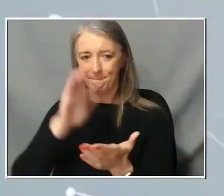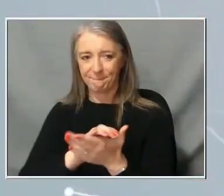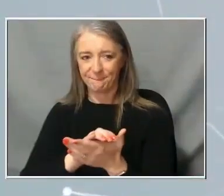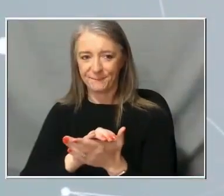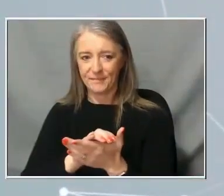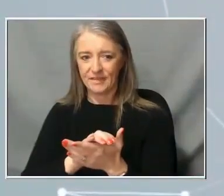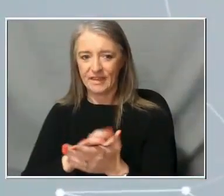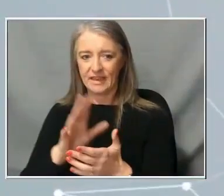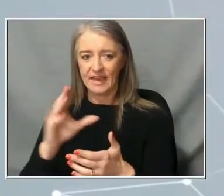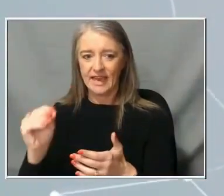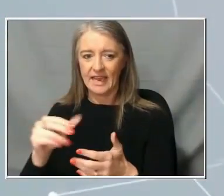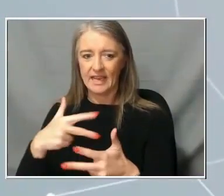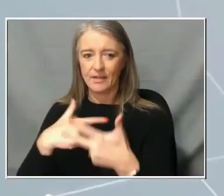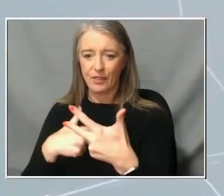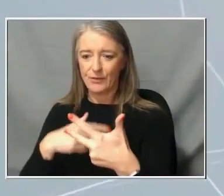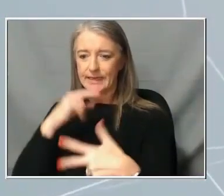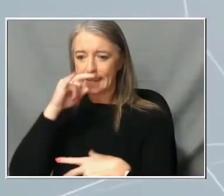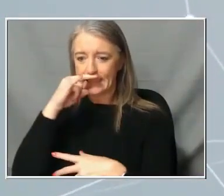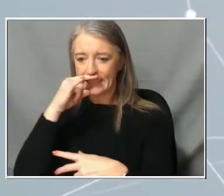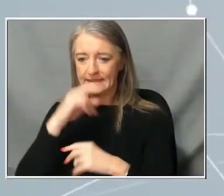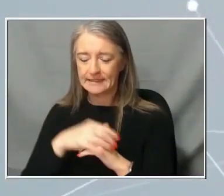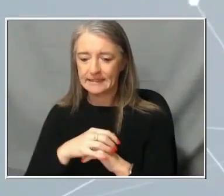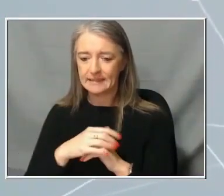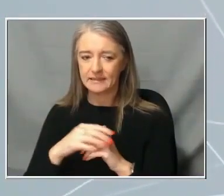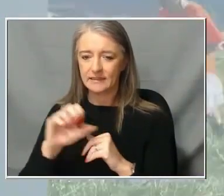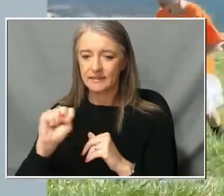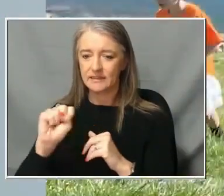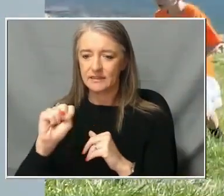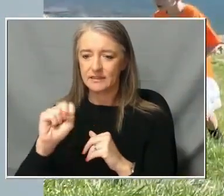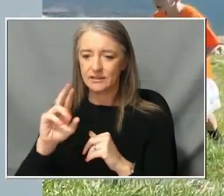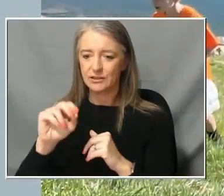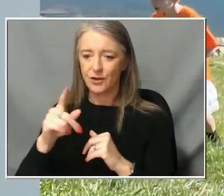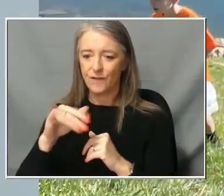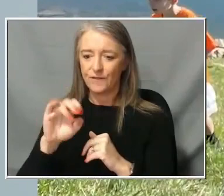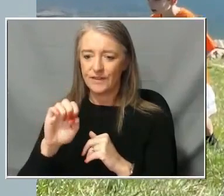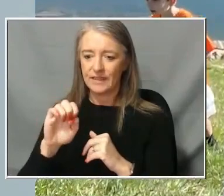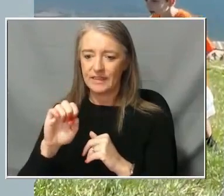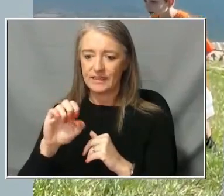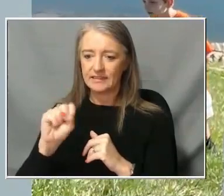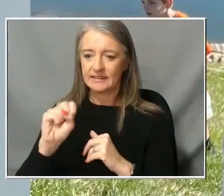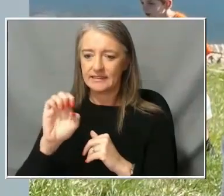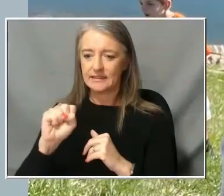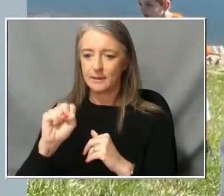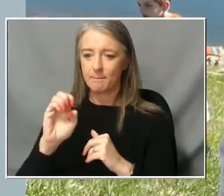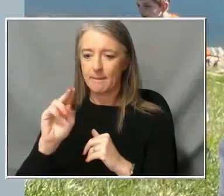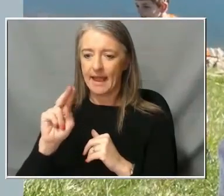husband, Vince, and my 3 kids, Sophia, Dansby, and Sebastian.